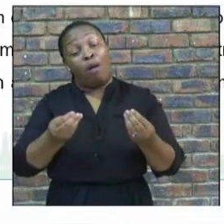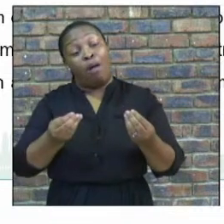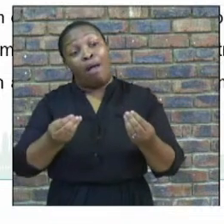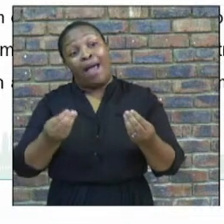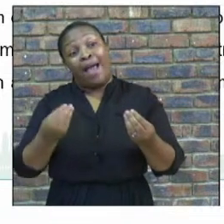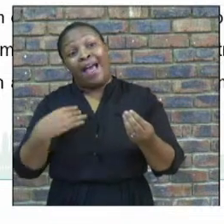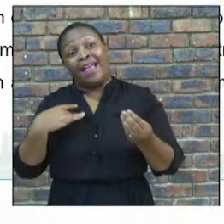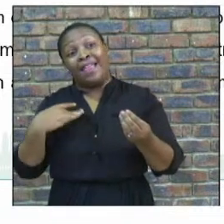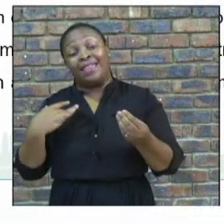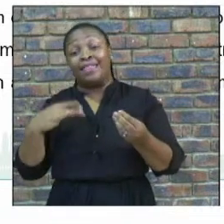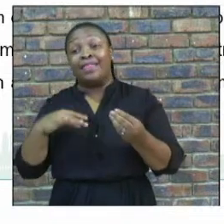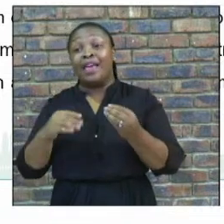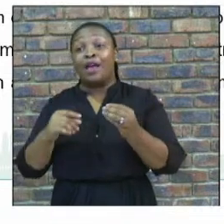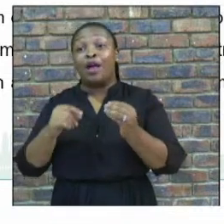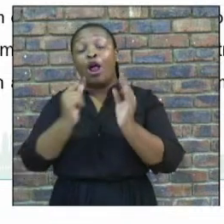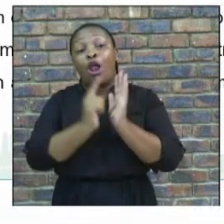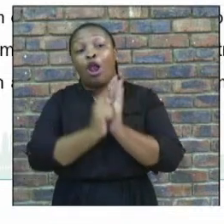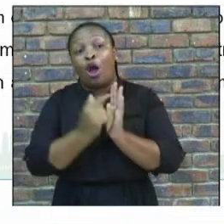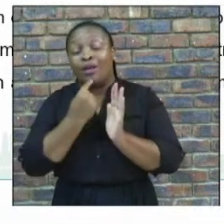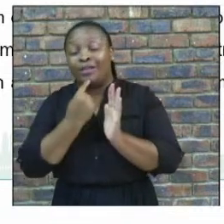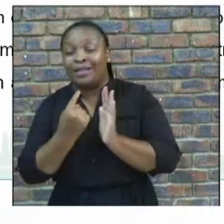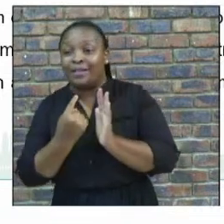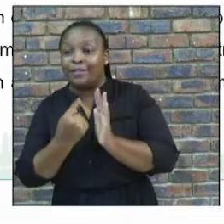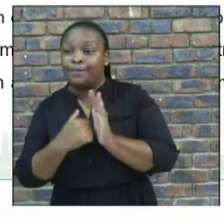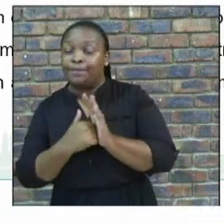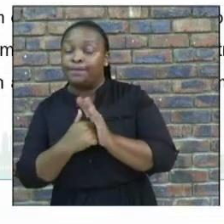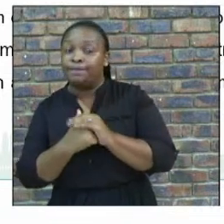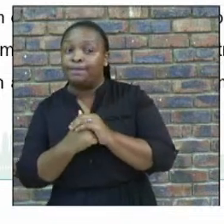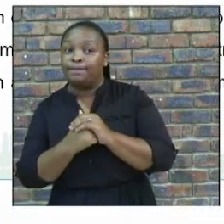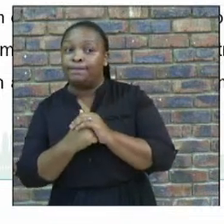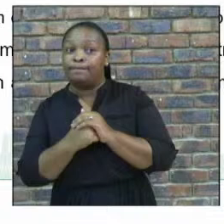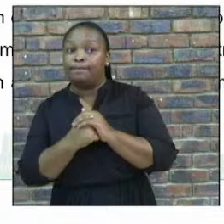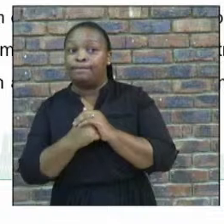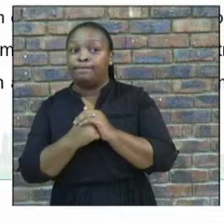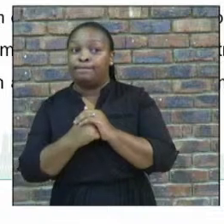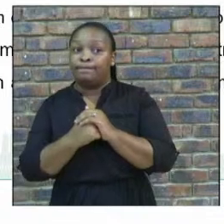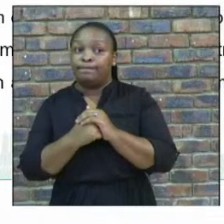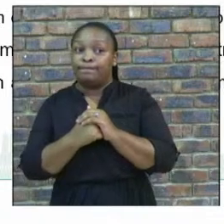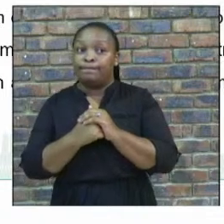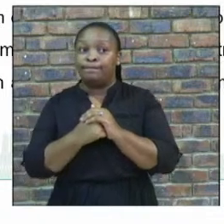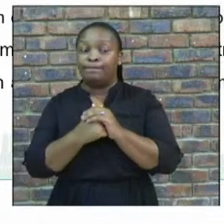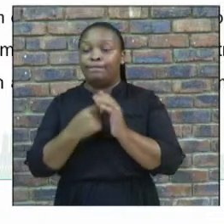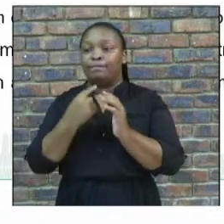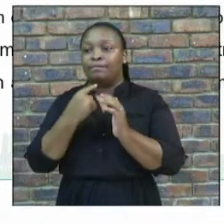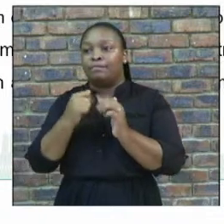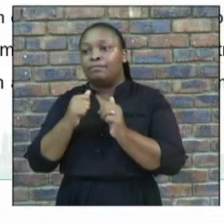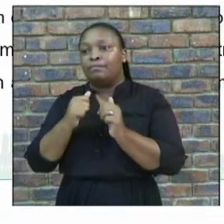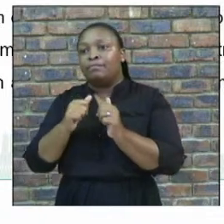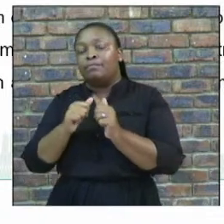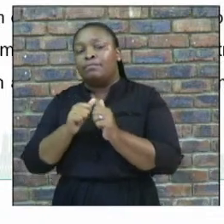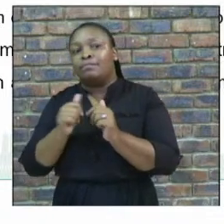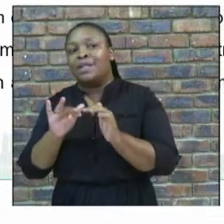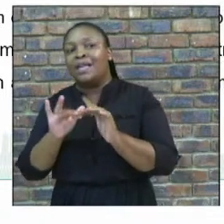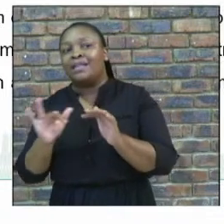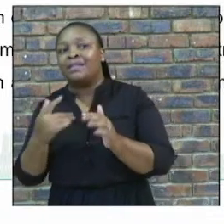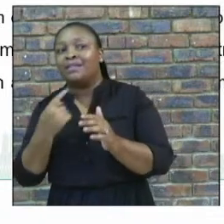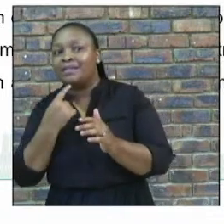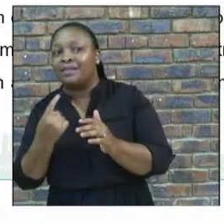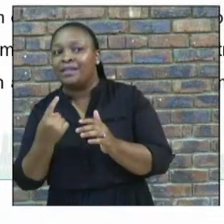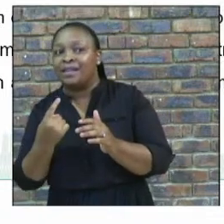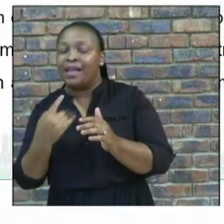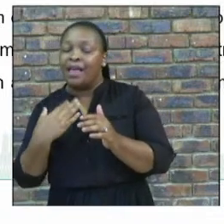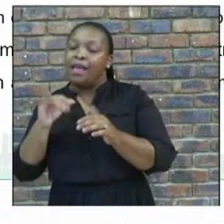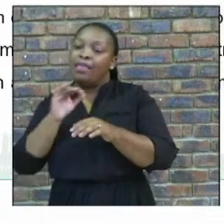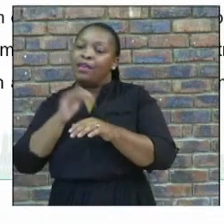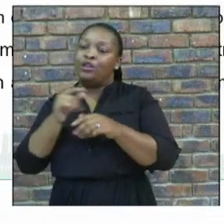the block that you have been allocated, some of your accumulation